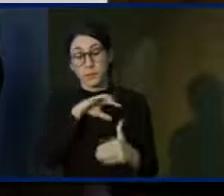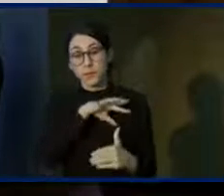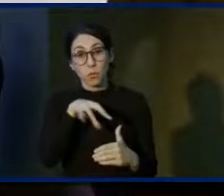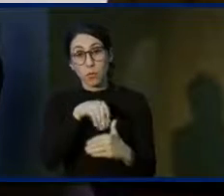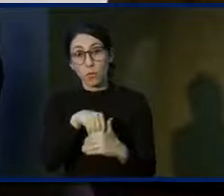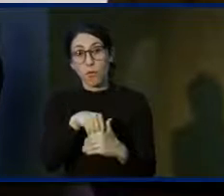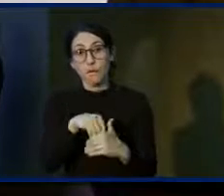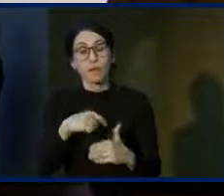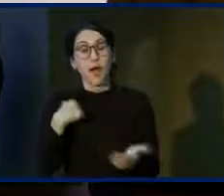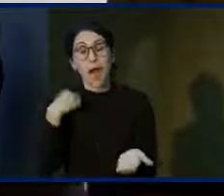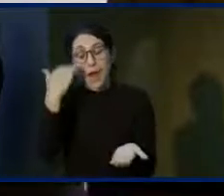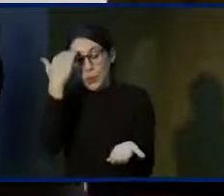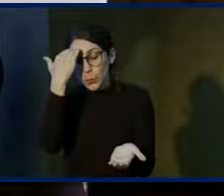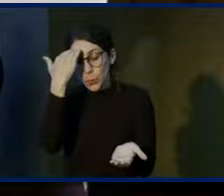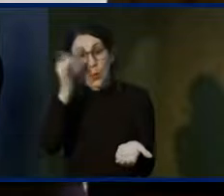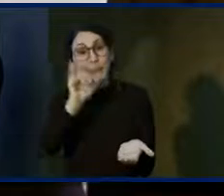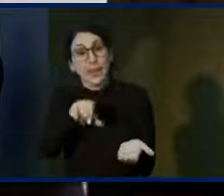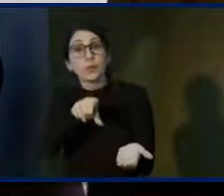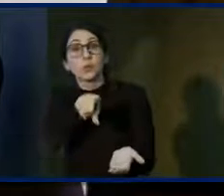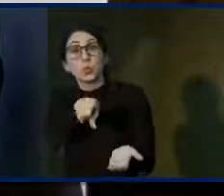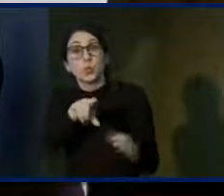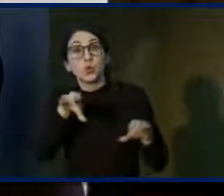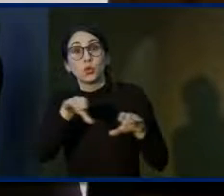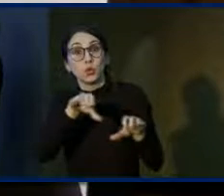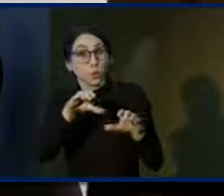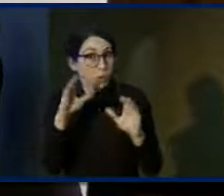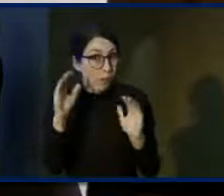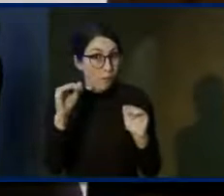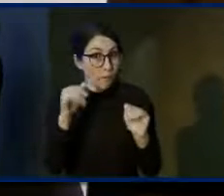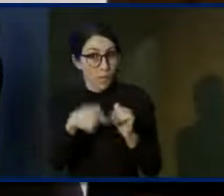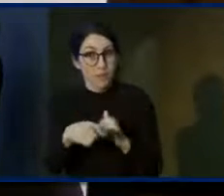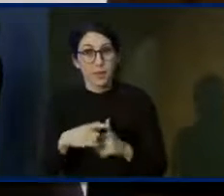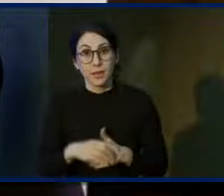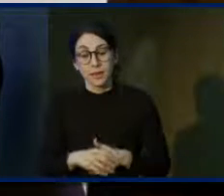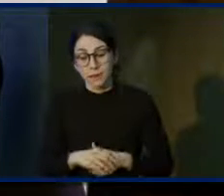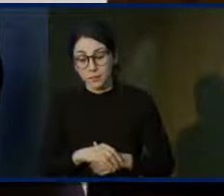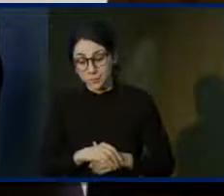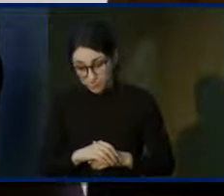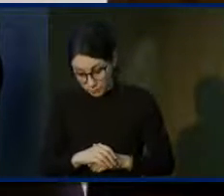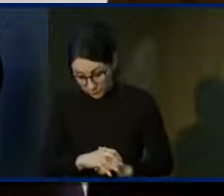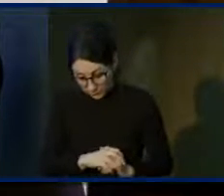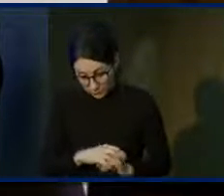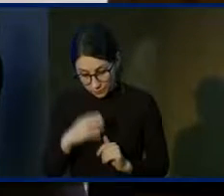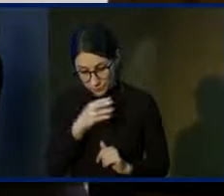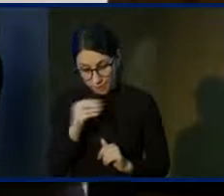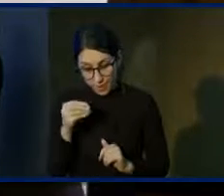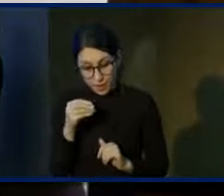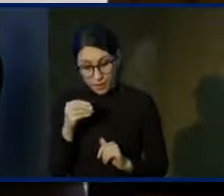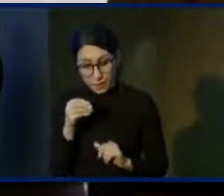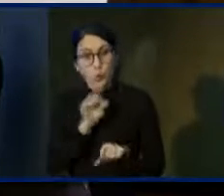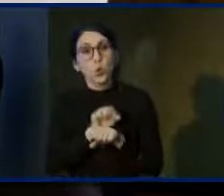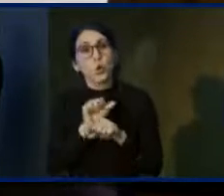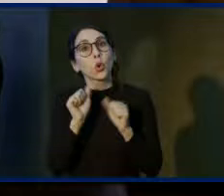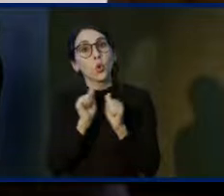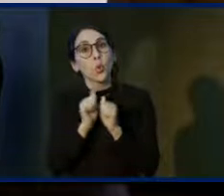know that is something that you're doing, hopefully, and work with those young